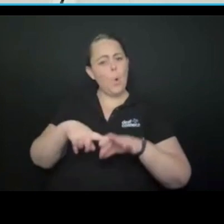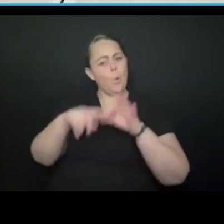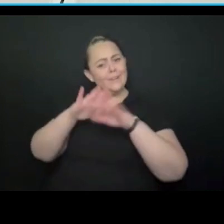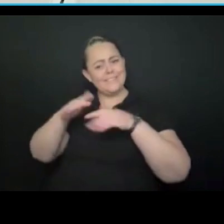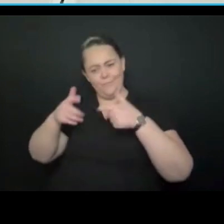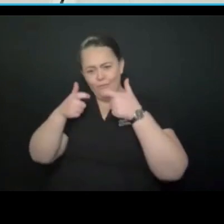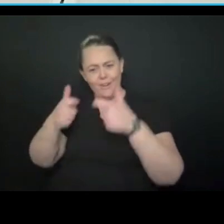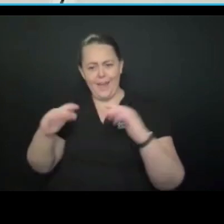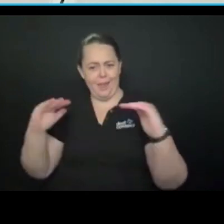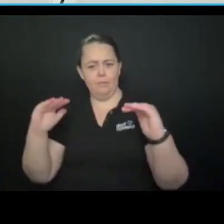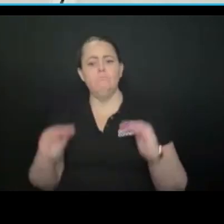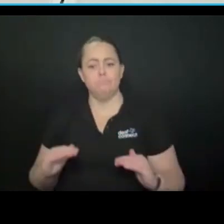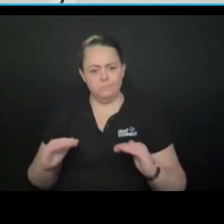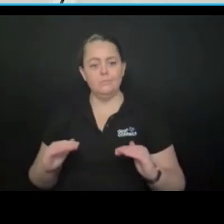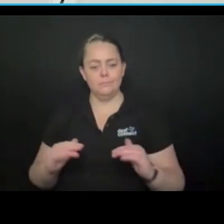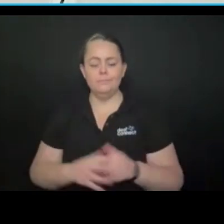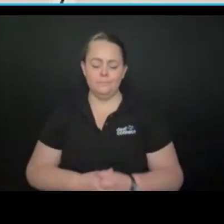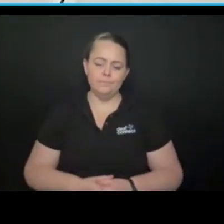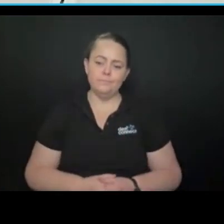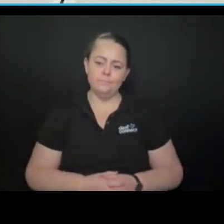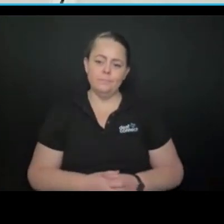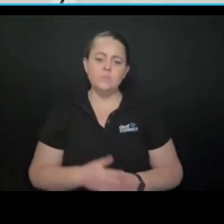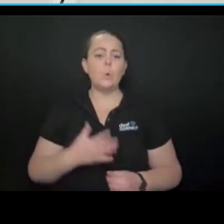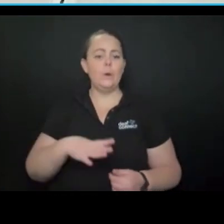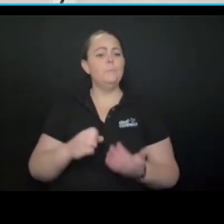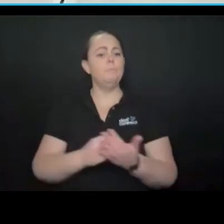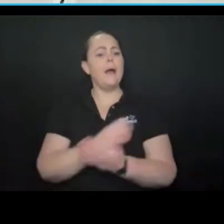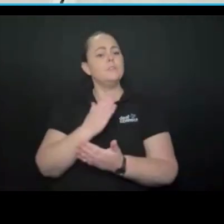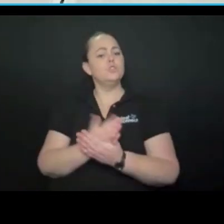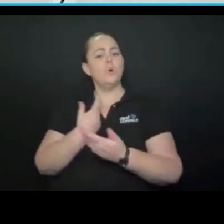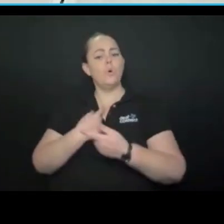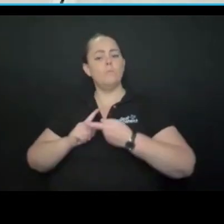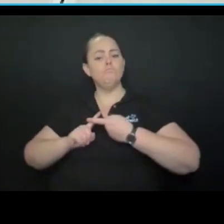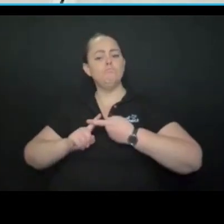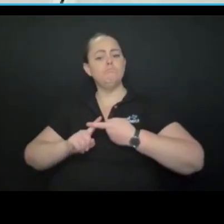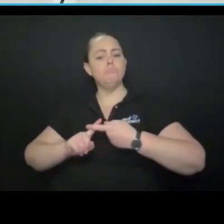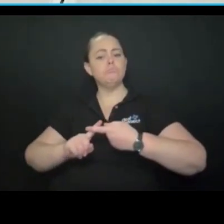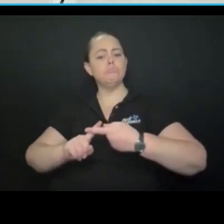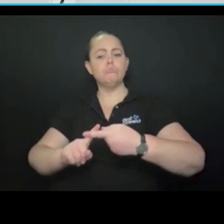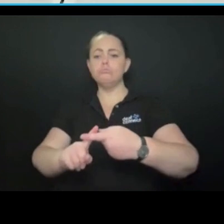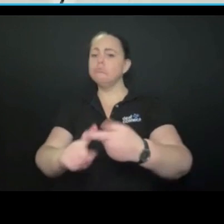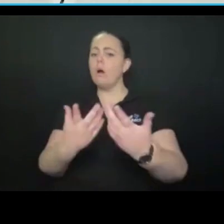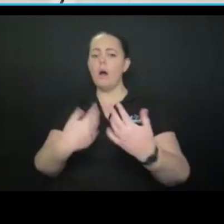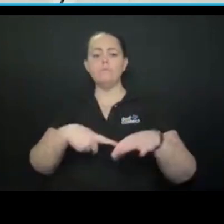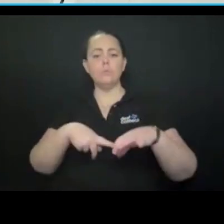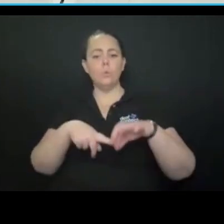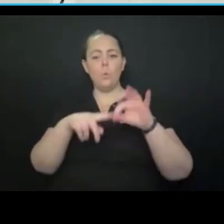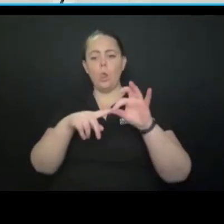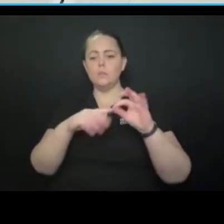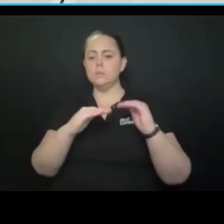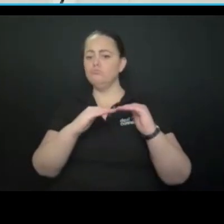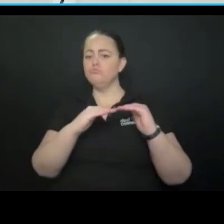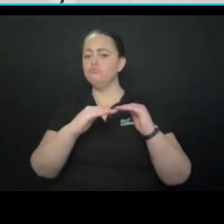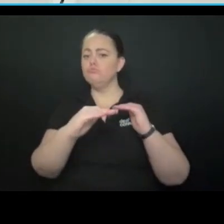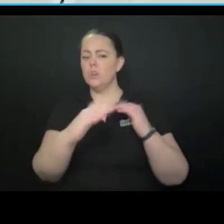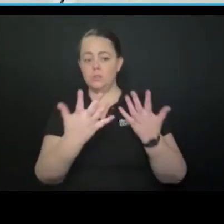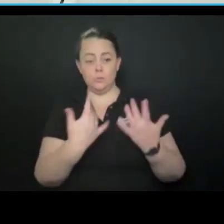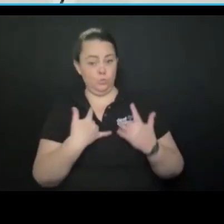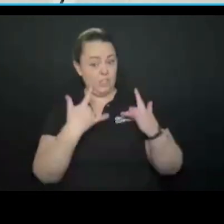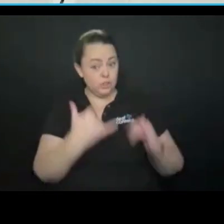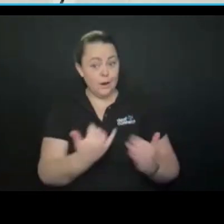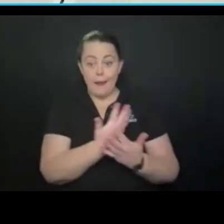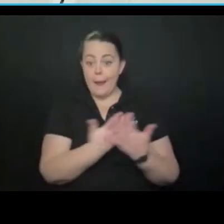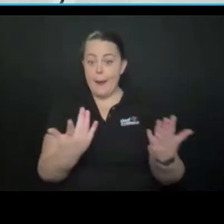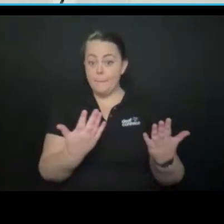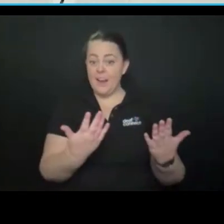that continuity of care. So the quality indicator is the percentage of staff turnover.